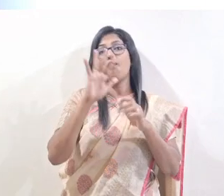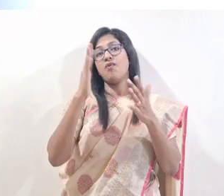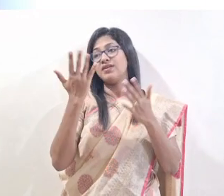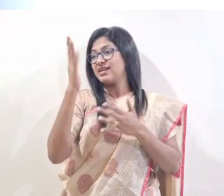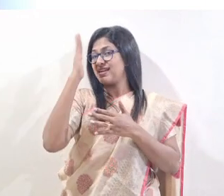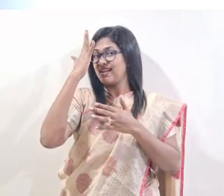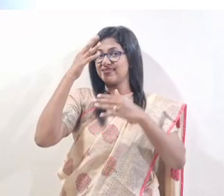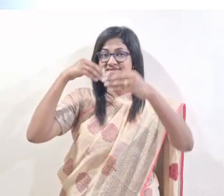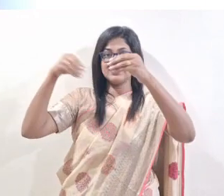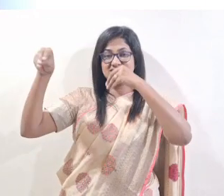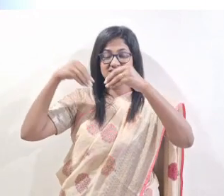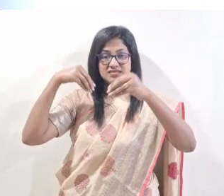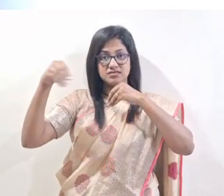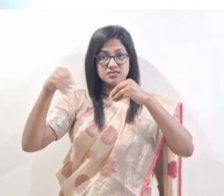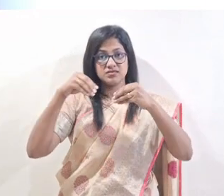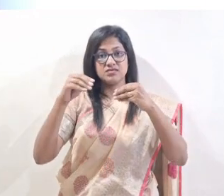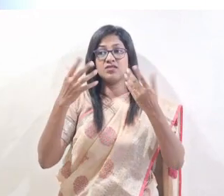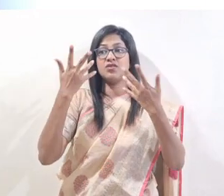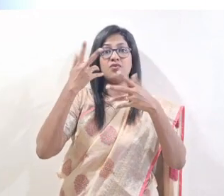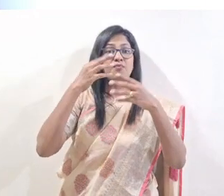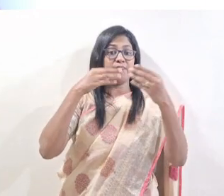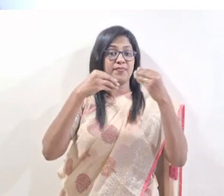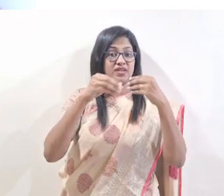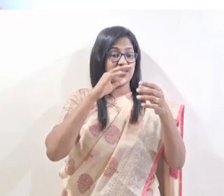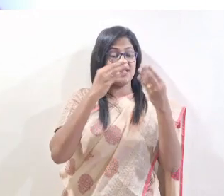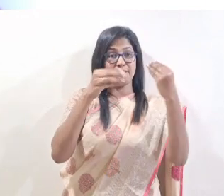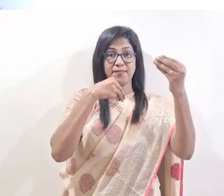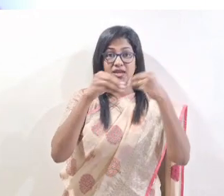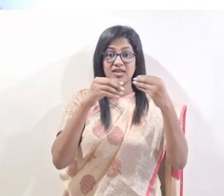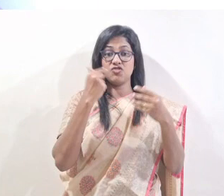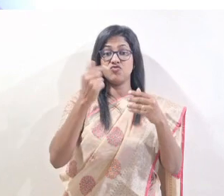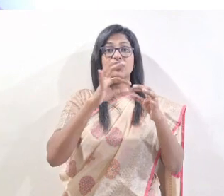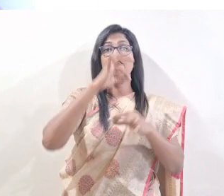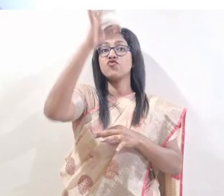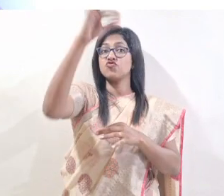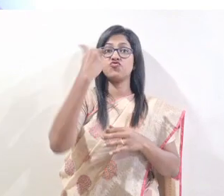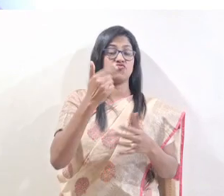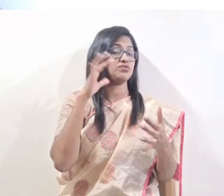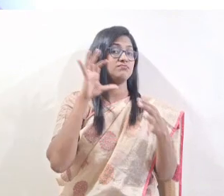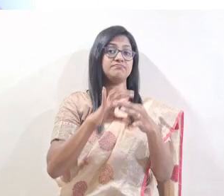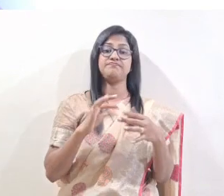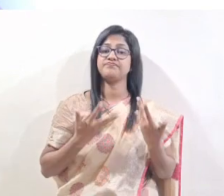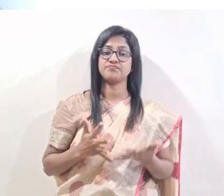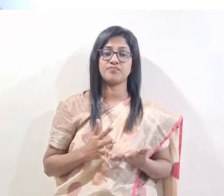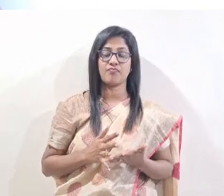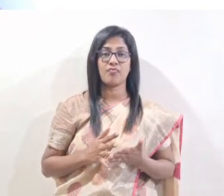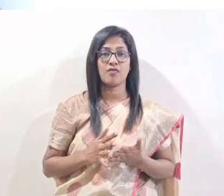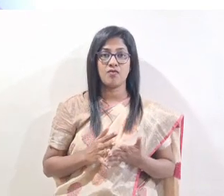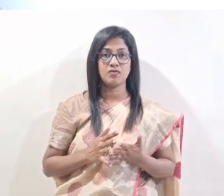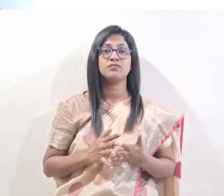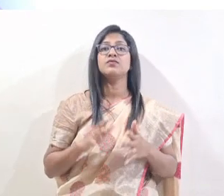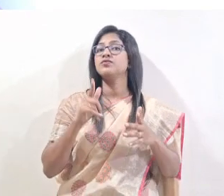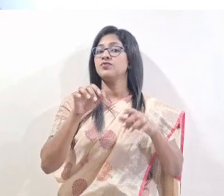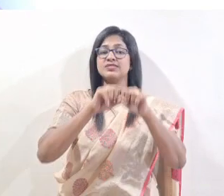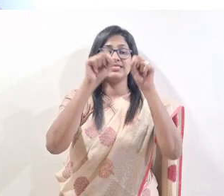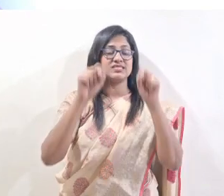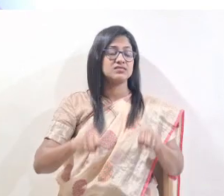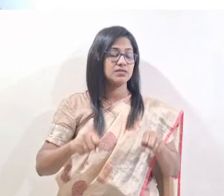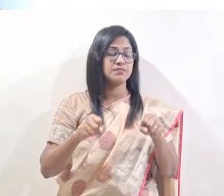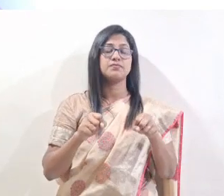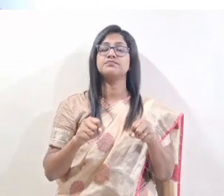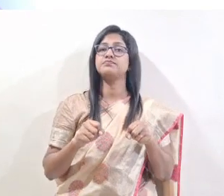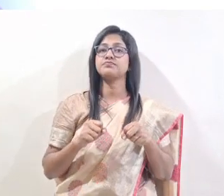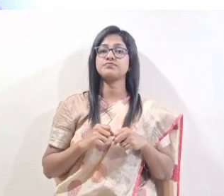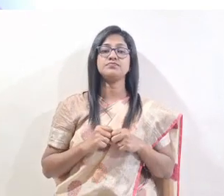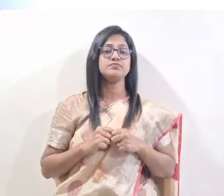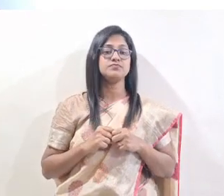glass fiber for insulation. Both of these are materials which are not materials of the future, which render your